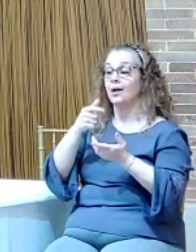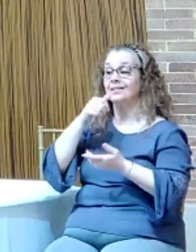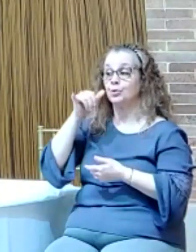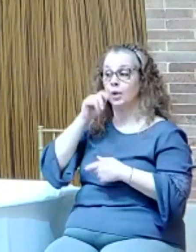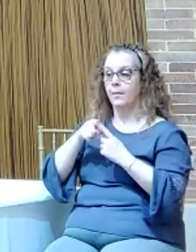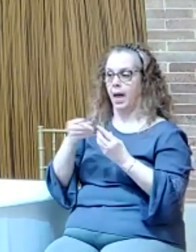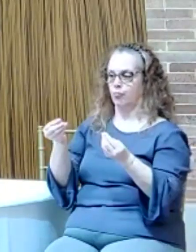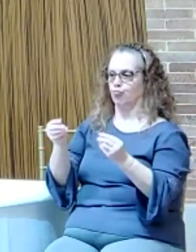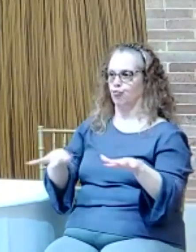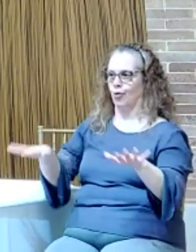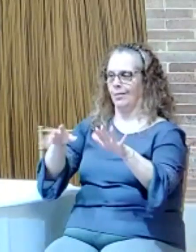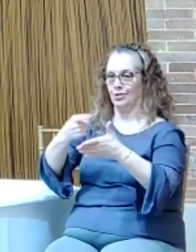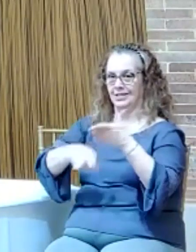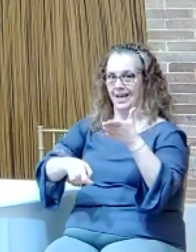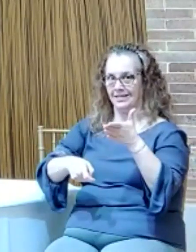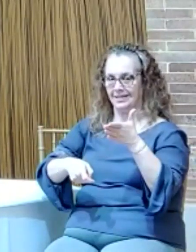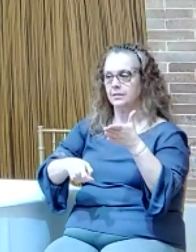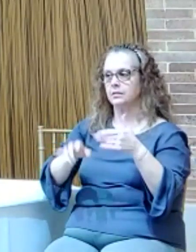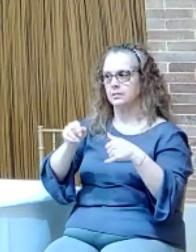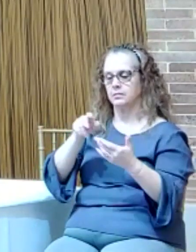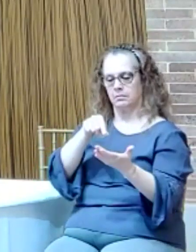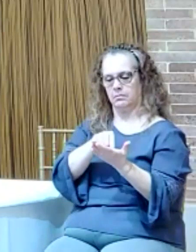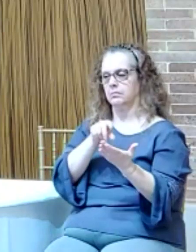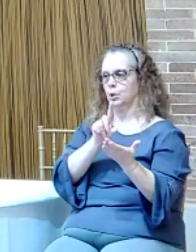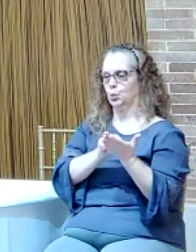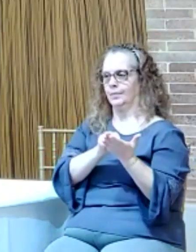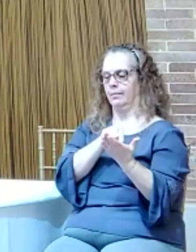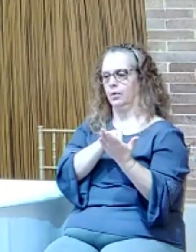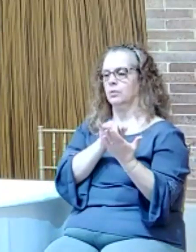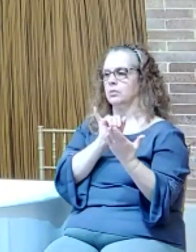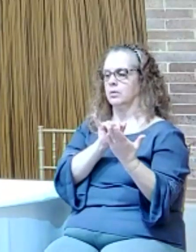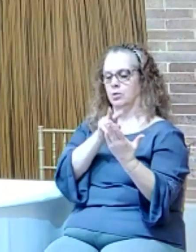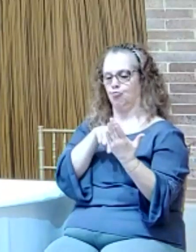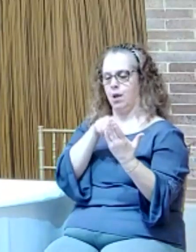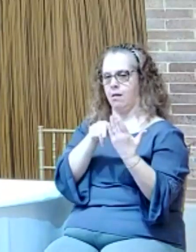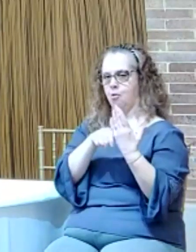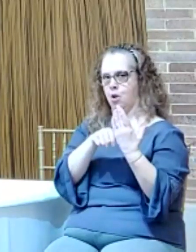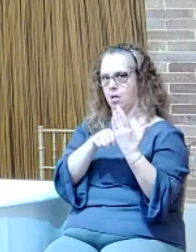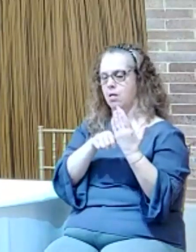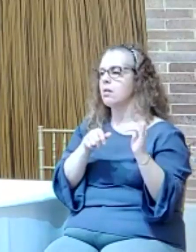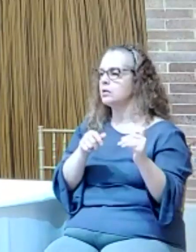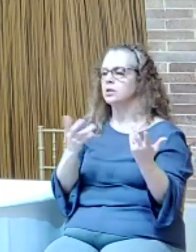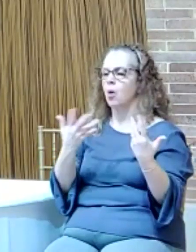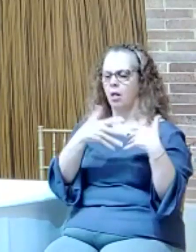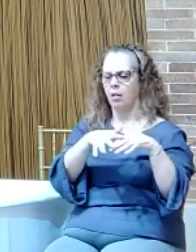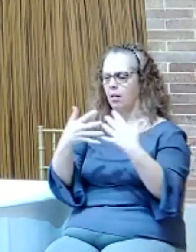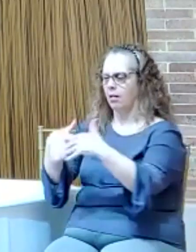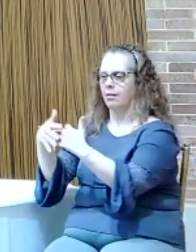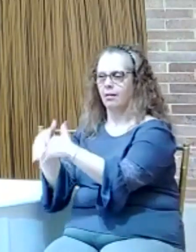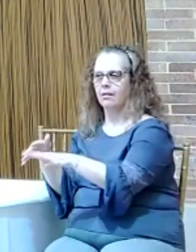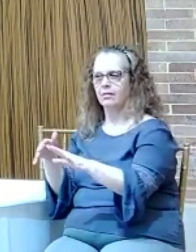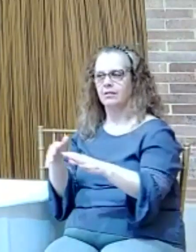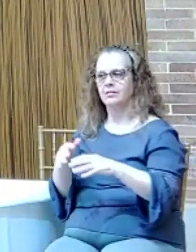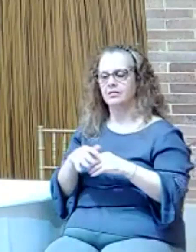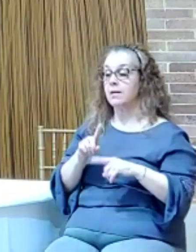and discrimination uh an opinion piece so all of these issues intersect with Housing Opportunity but the last thing I want